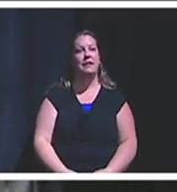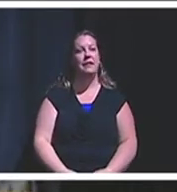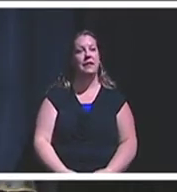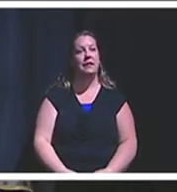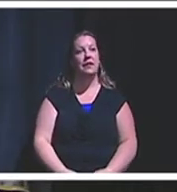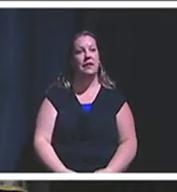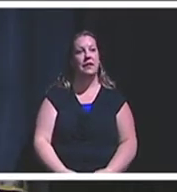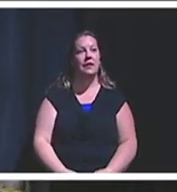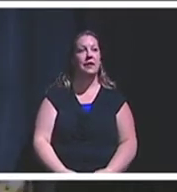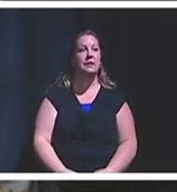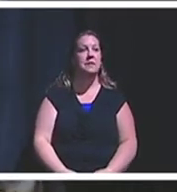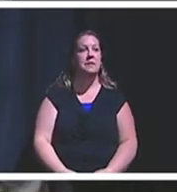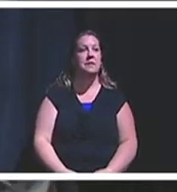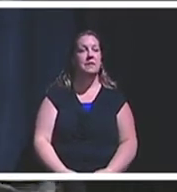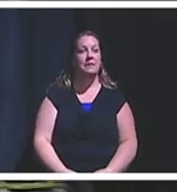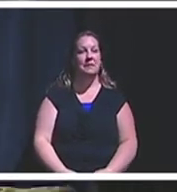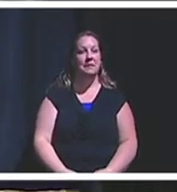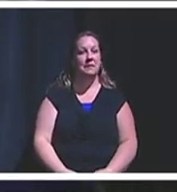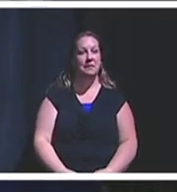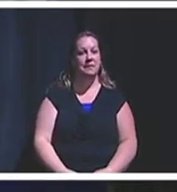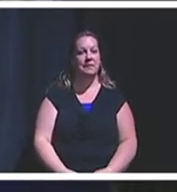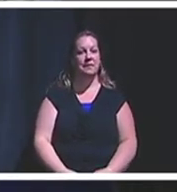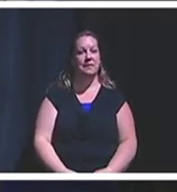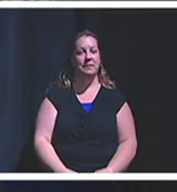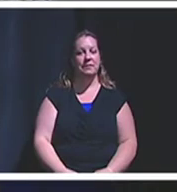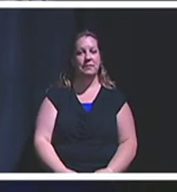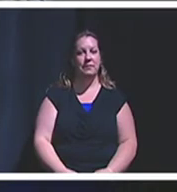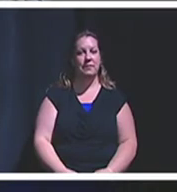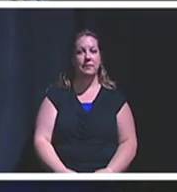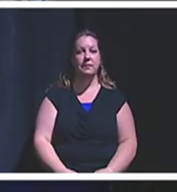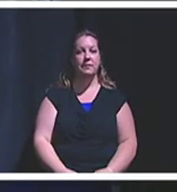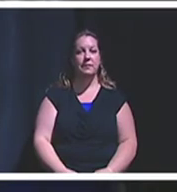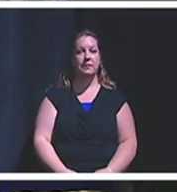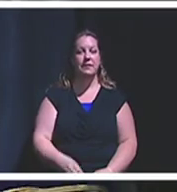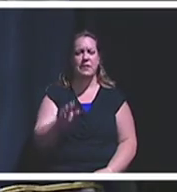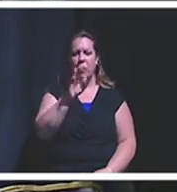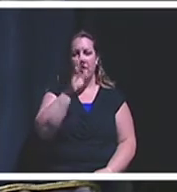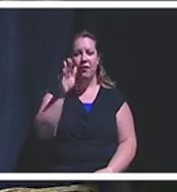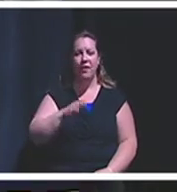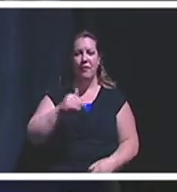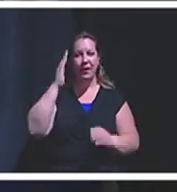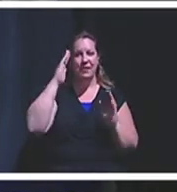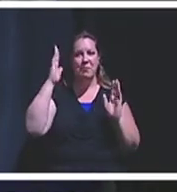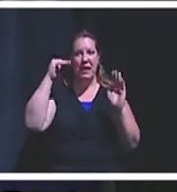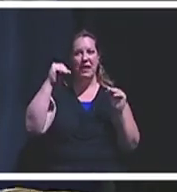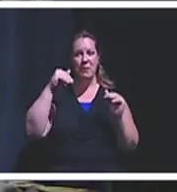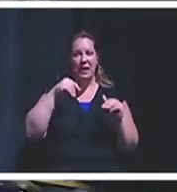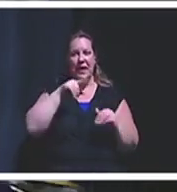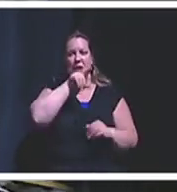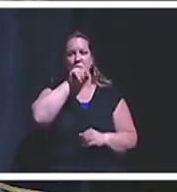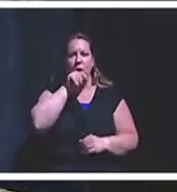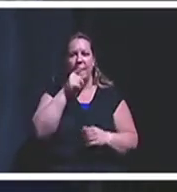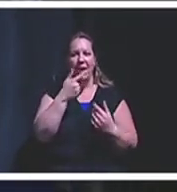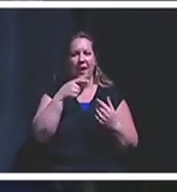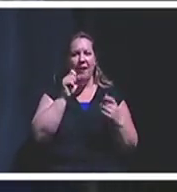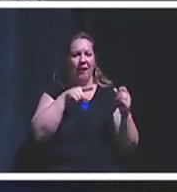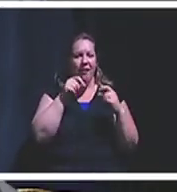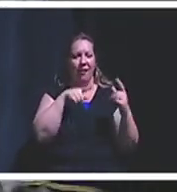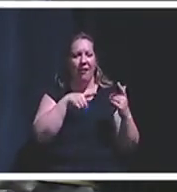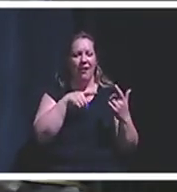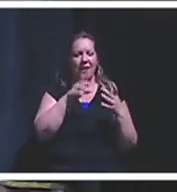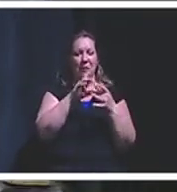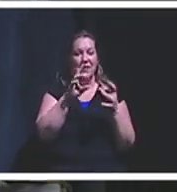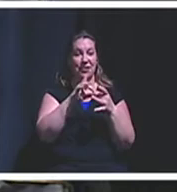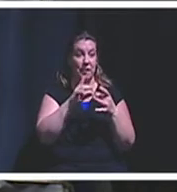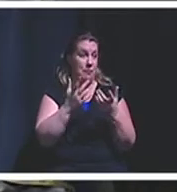So you certainly never expect to be tweeting messages. And you may be tweeting messages